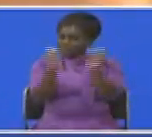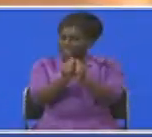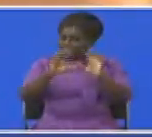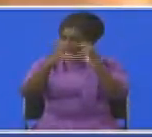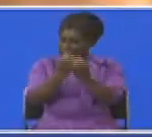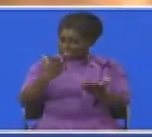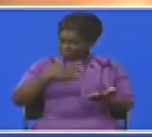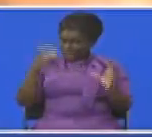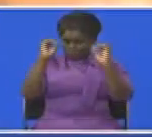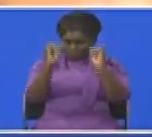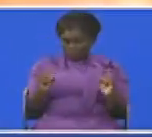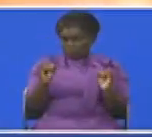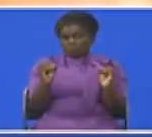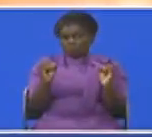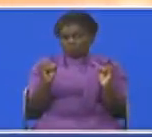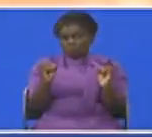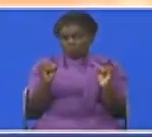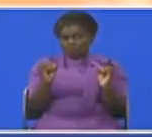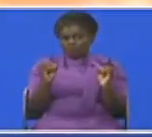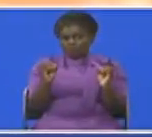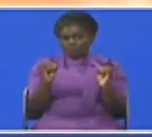It's that last kick and that